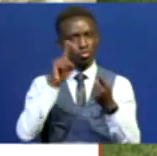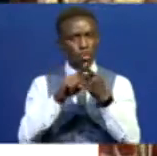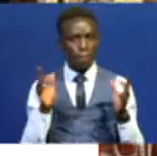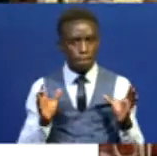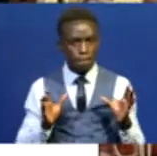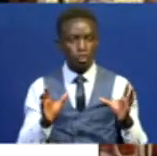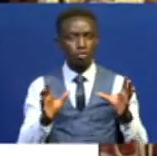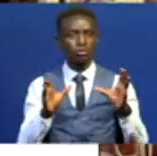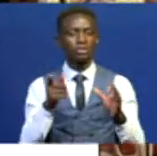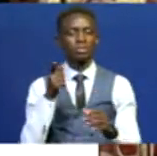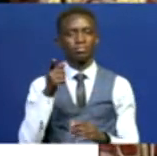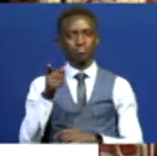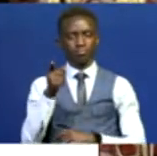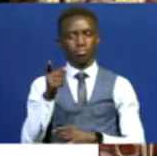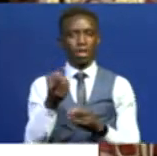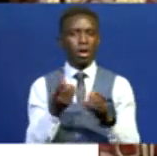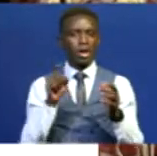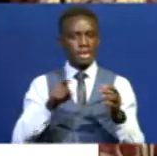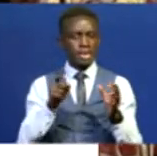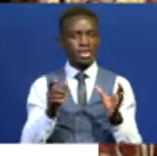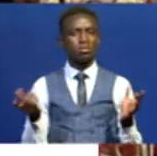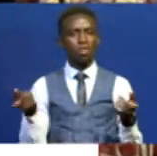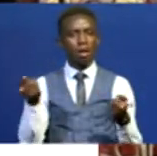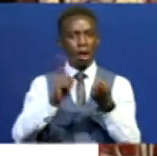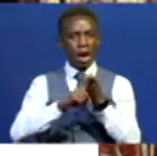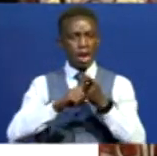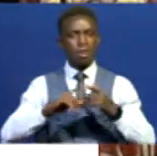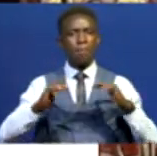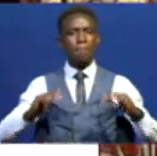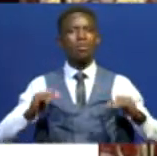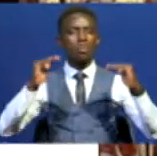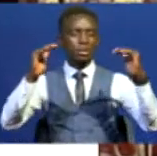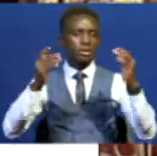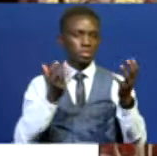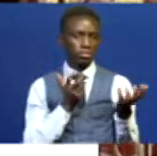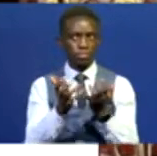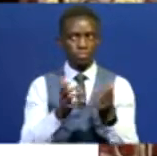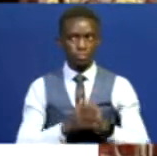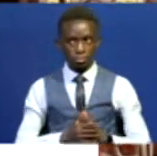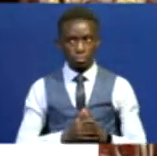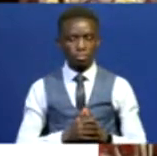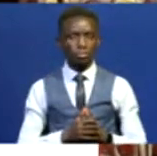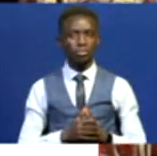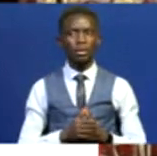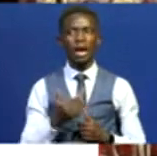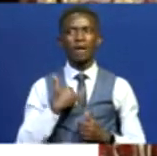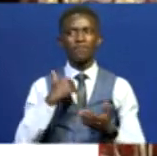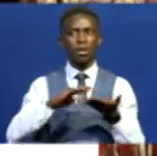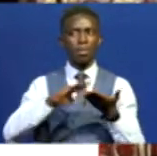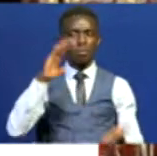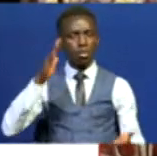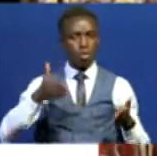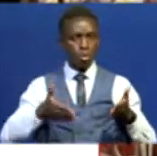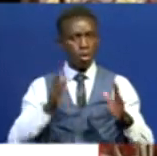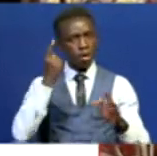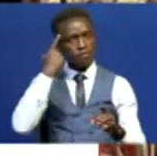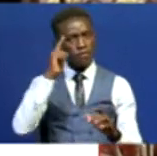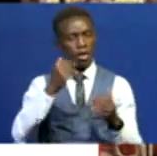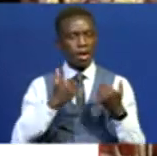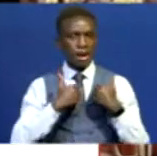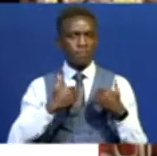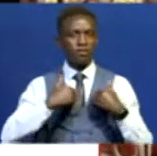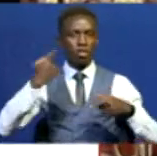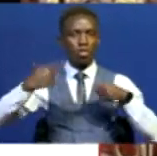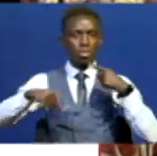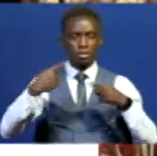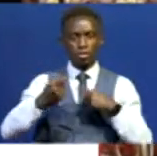trade. Value addition remains the most viable means of enhancing the competitiveness